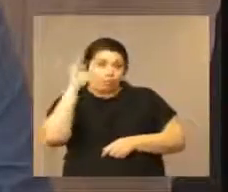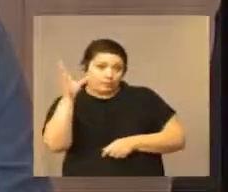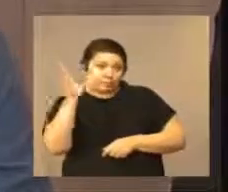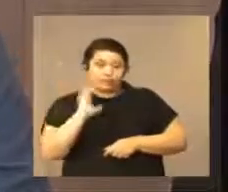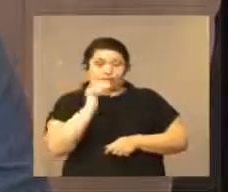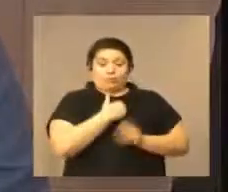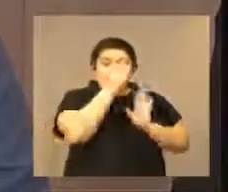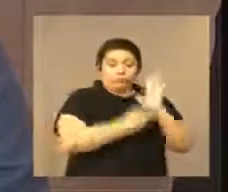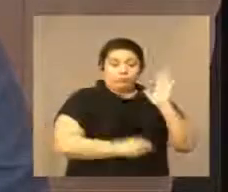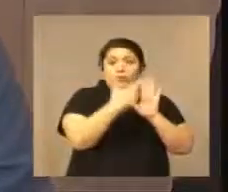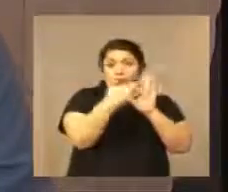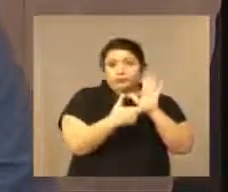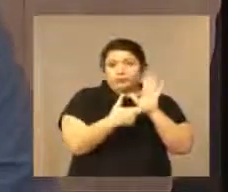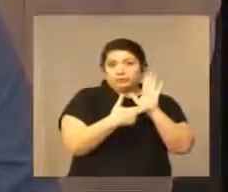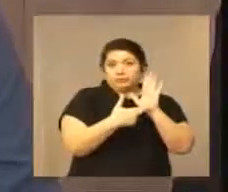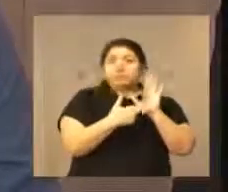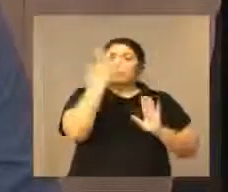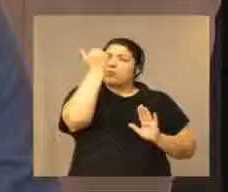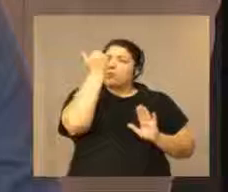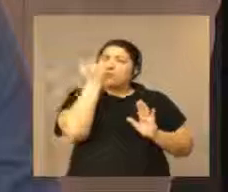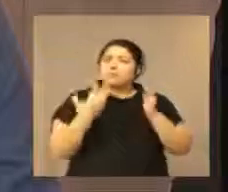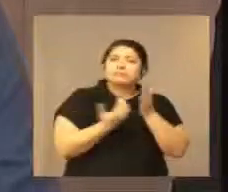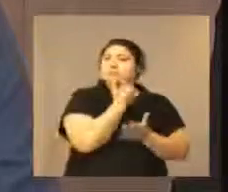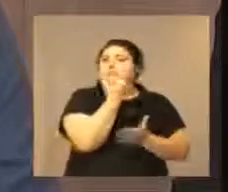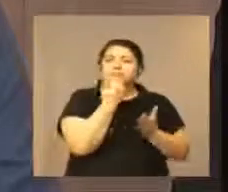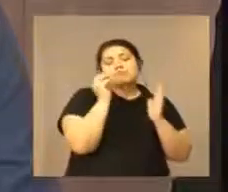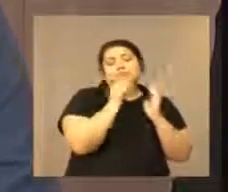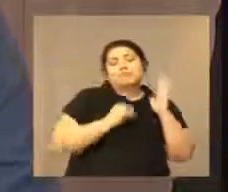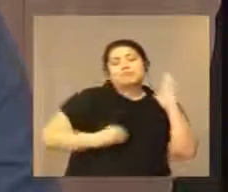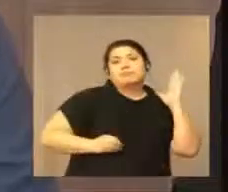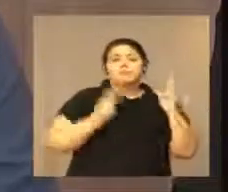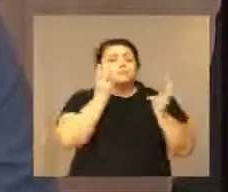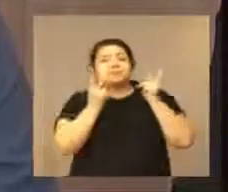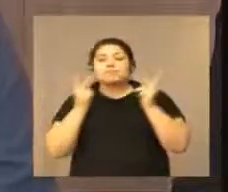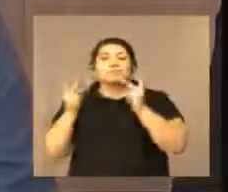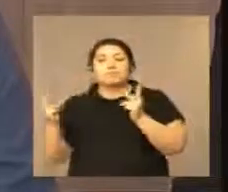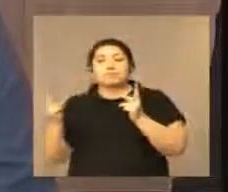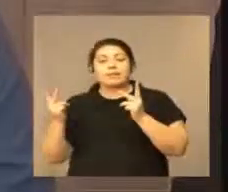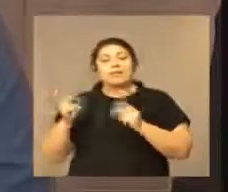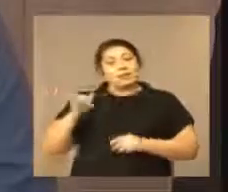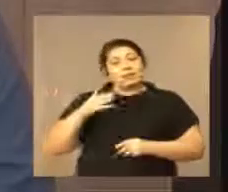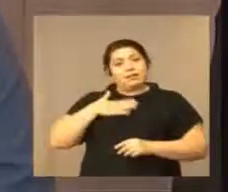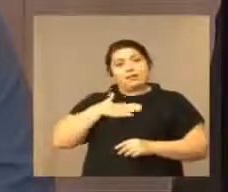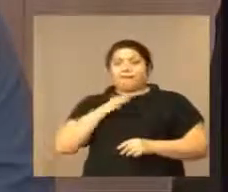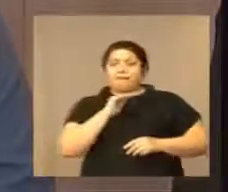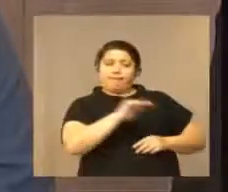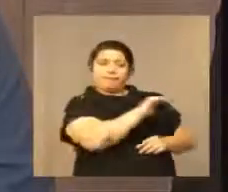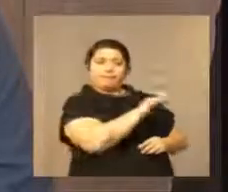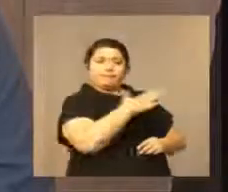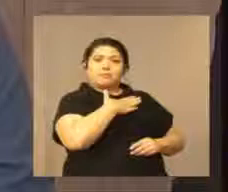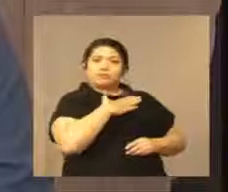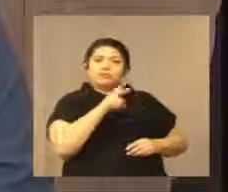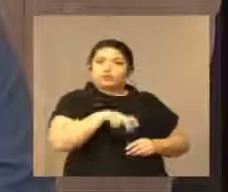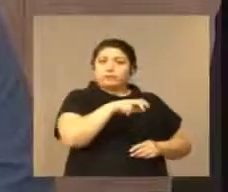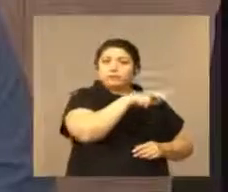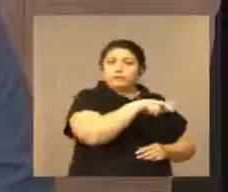What is important about this exercise, and this was one of the questions that I asked our chiefs in my letter